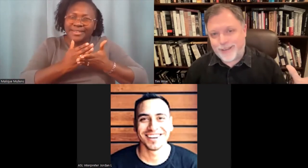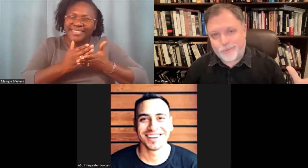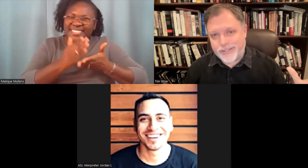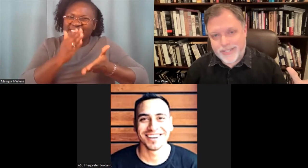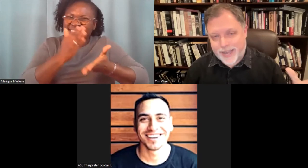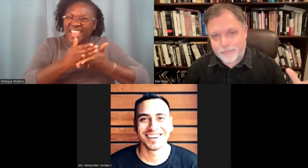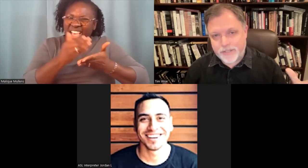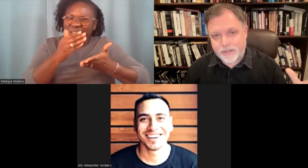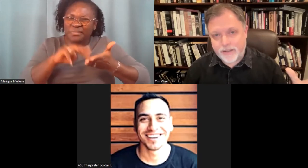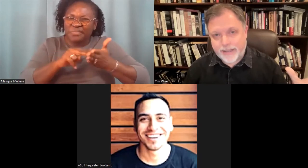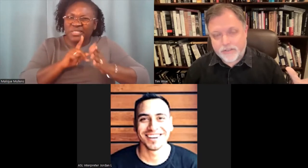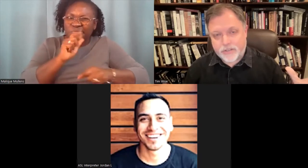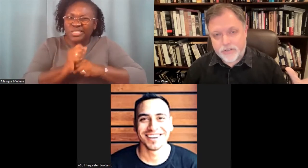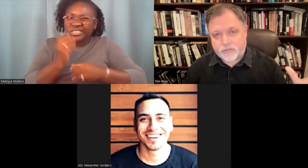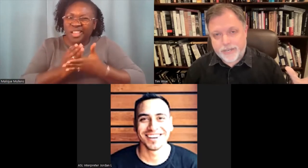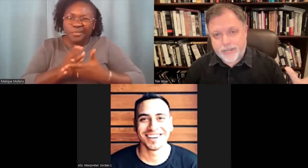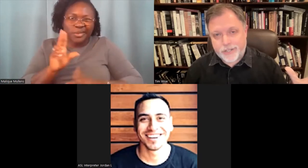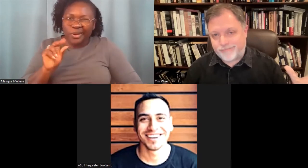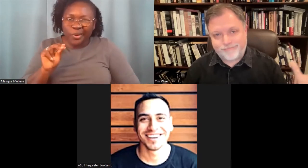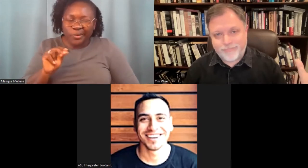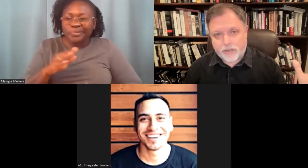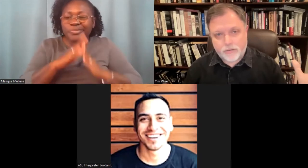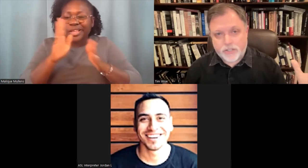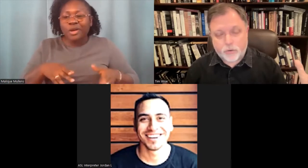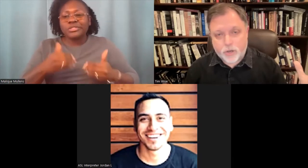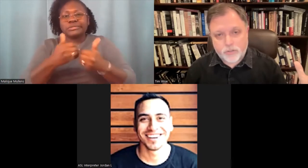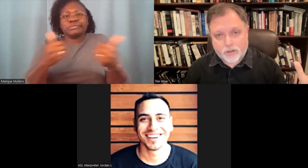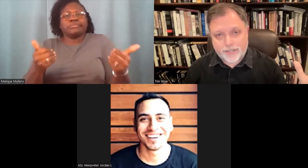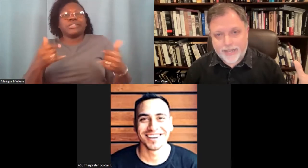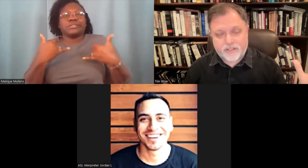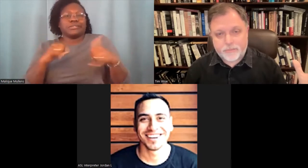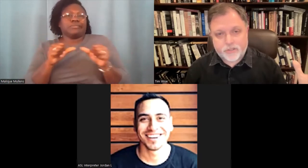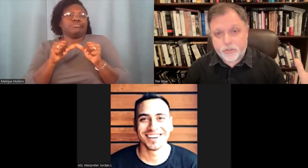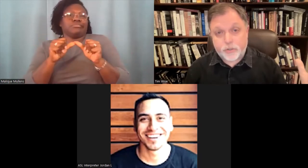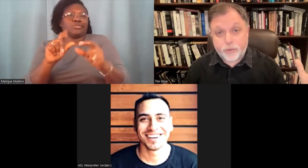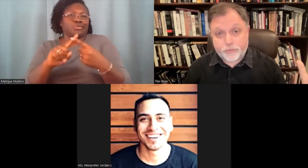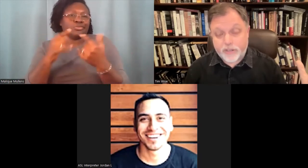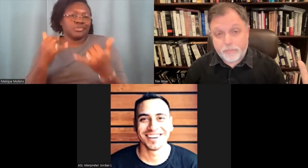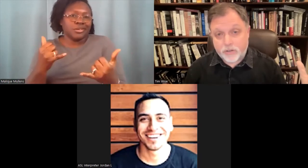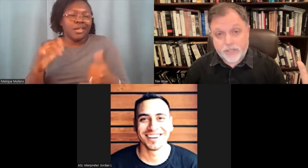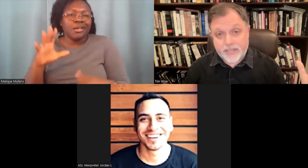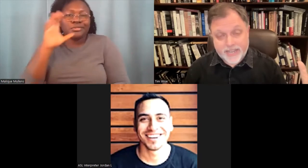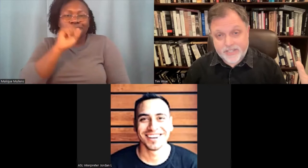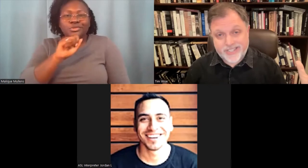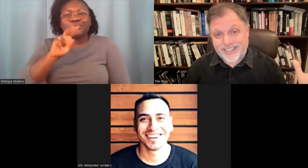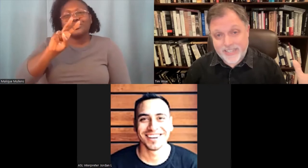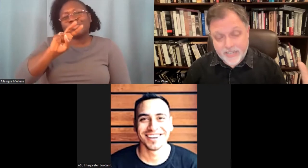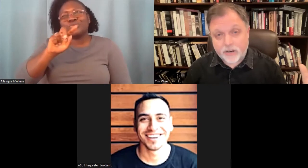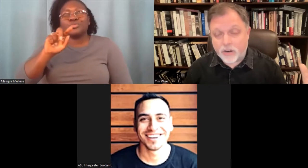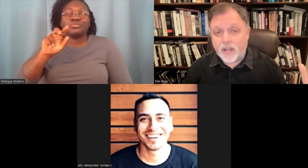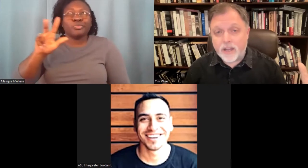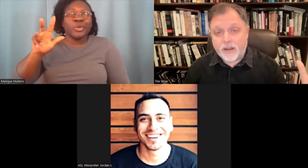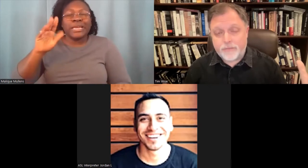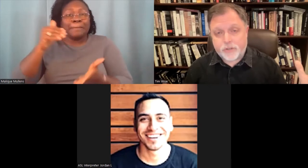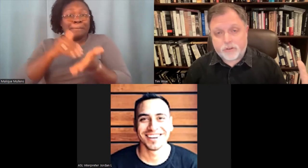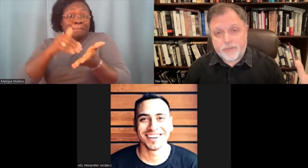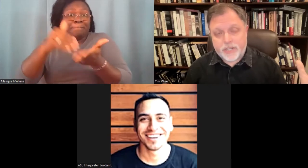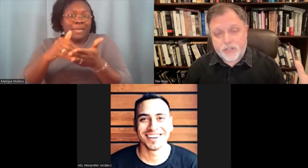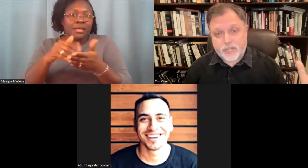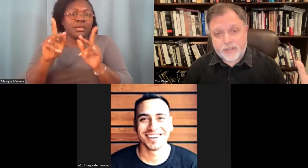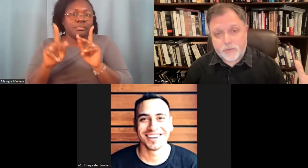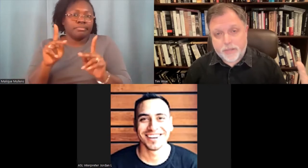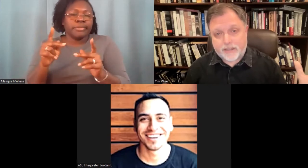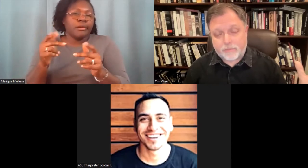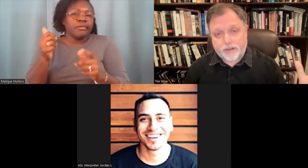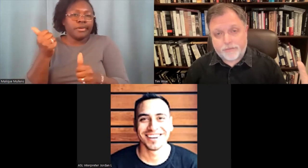doesn't mean it really stopped. Housing discrimination, you know, still goes on. The estimates are 2 to 3 million cases a year of